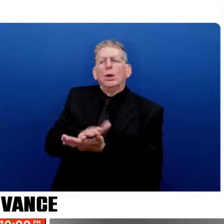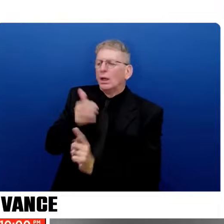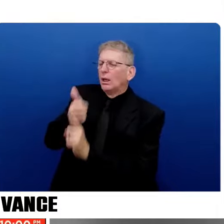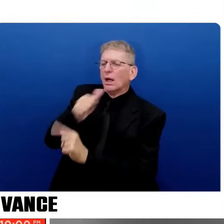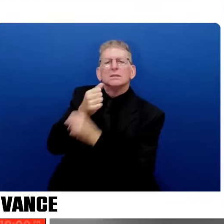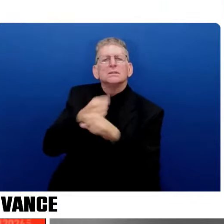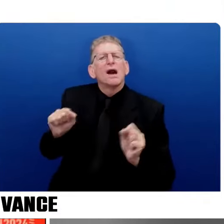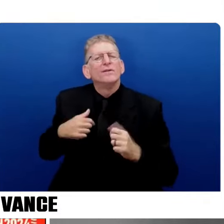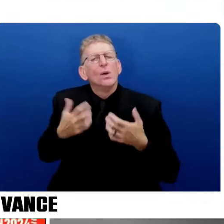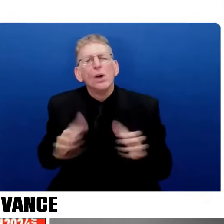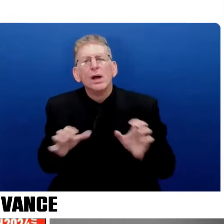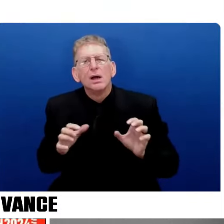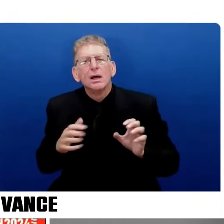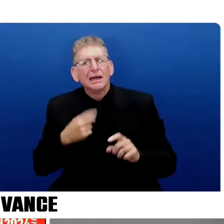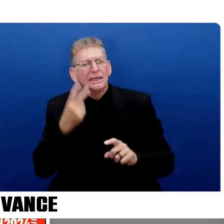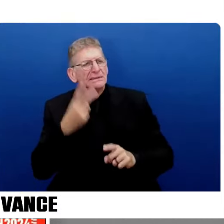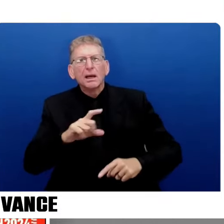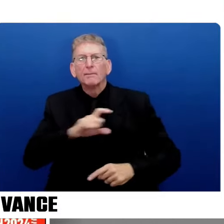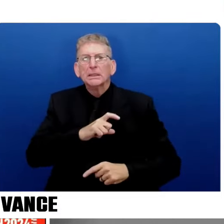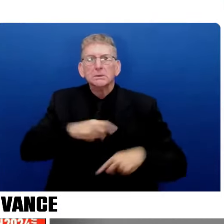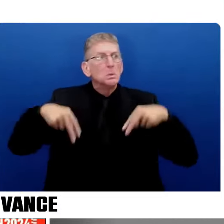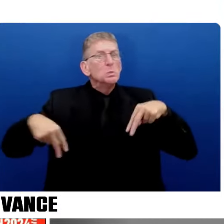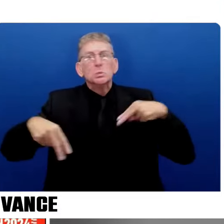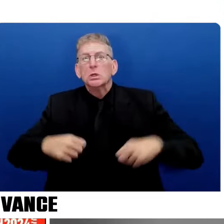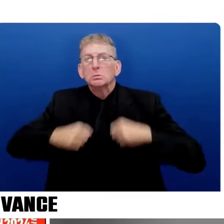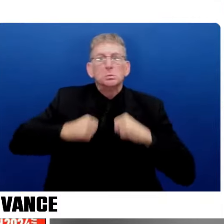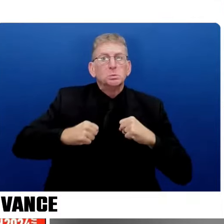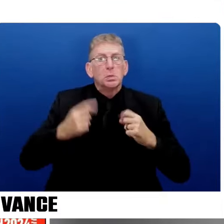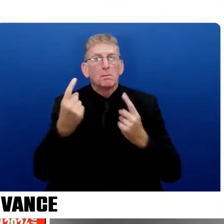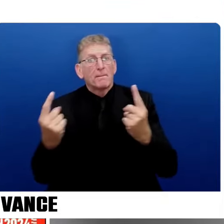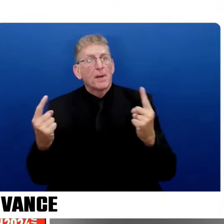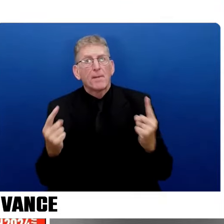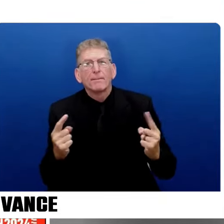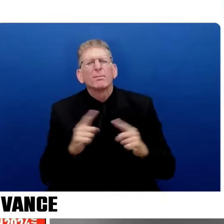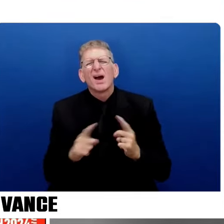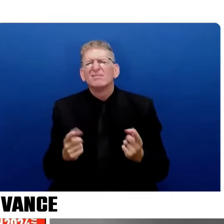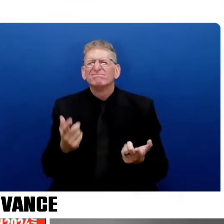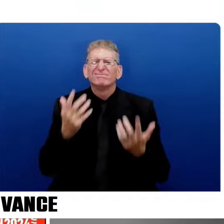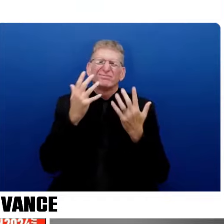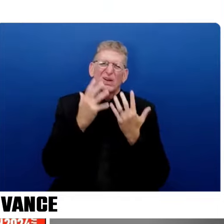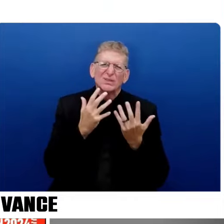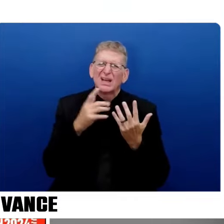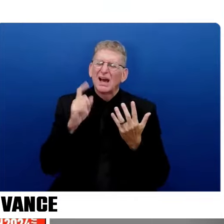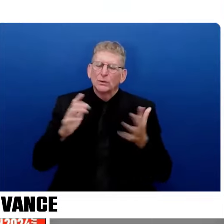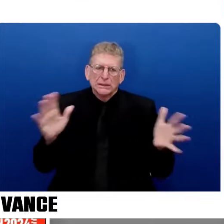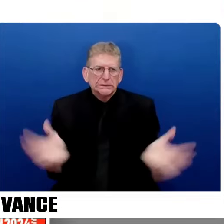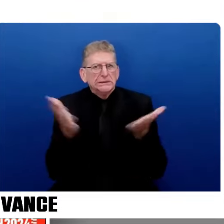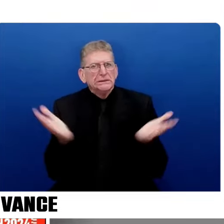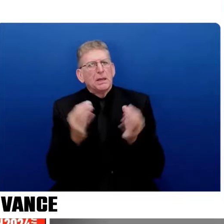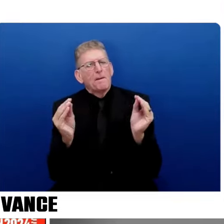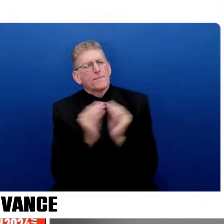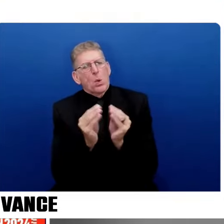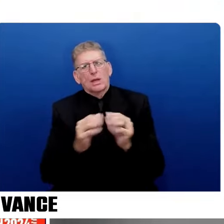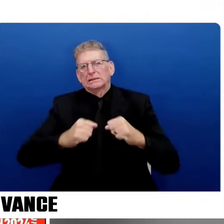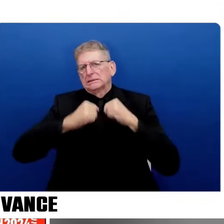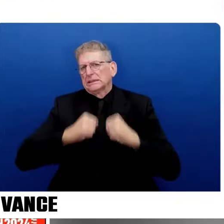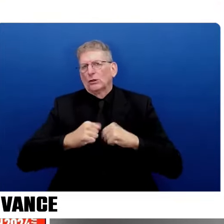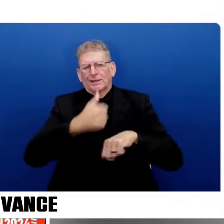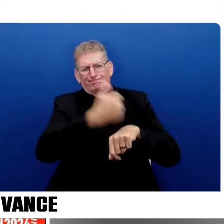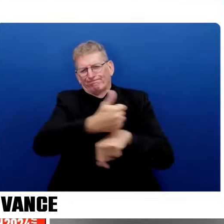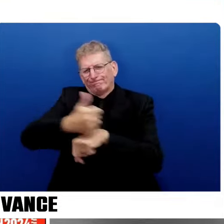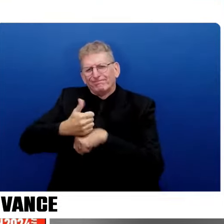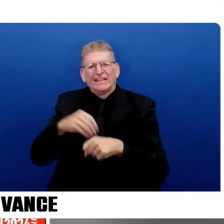security. But I unfortunately think that we have to increase security in our schools. We have to make the doors lock better. We have to make the doors stronger.